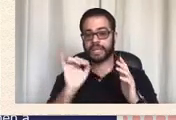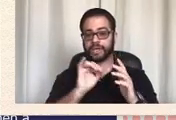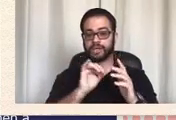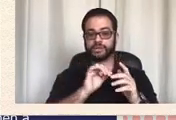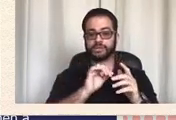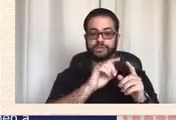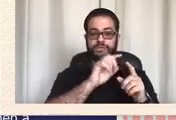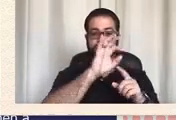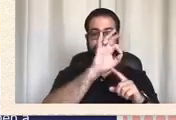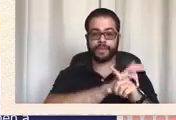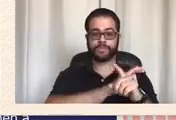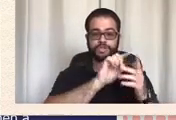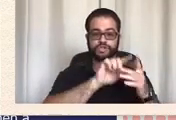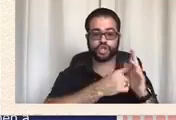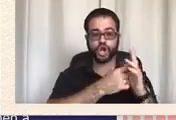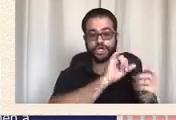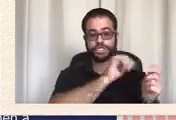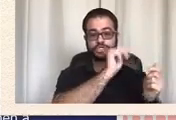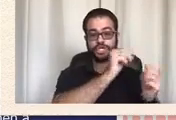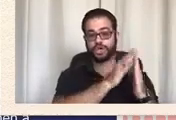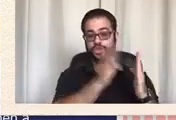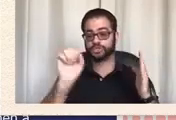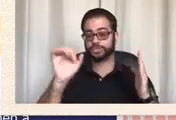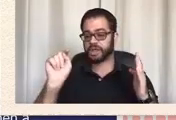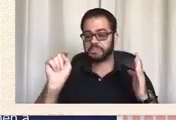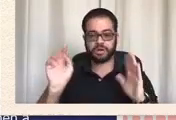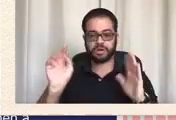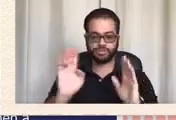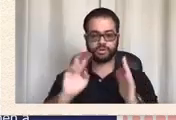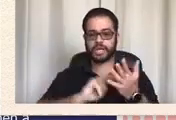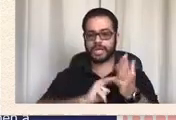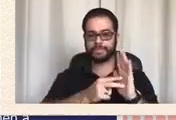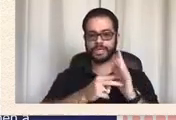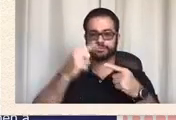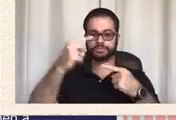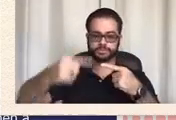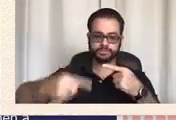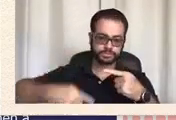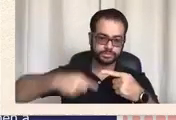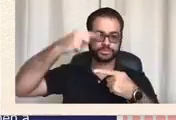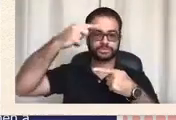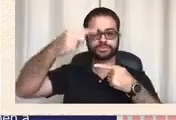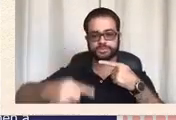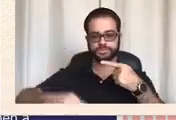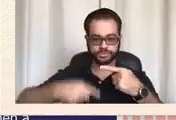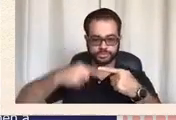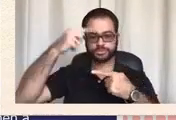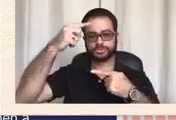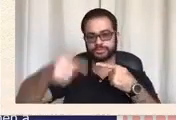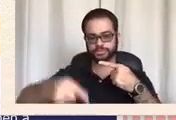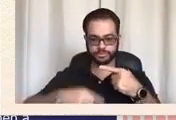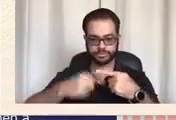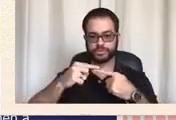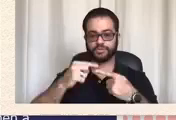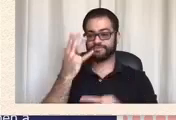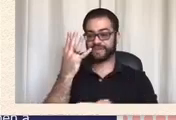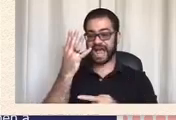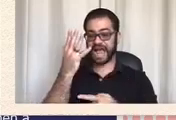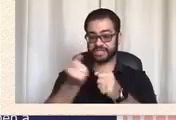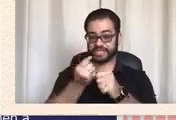4, or January through September. This is a rolling 60-month period. So you're looking at 5